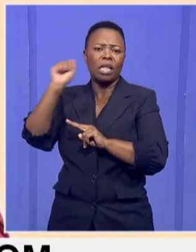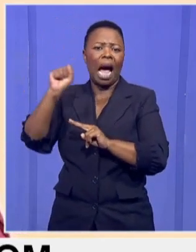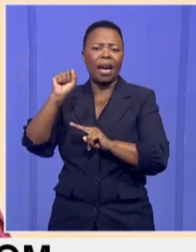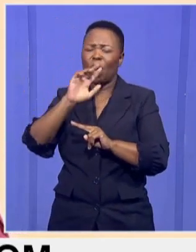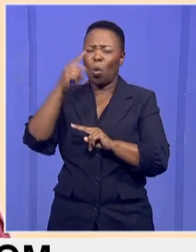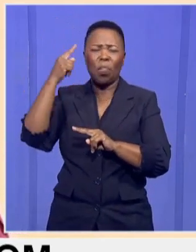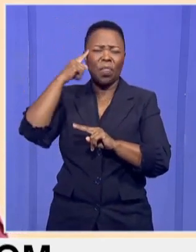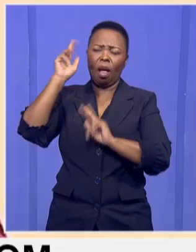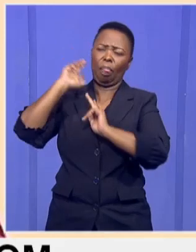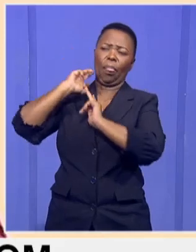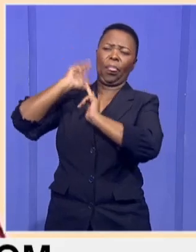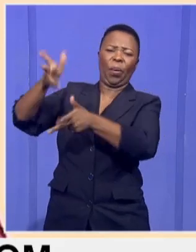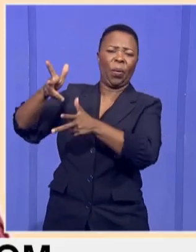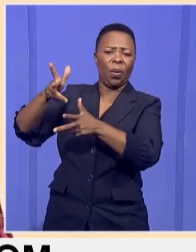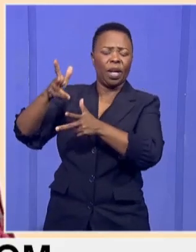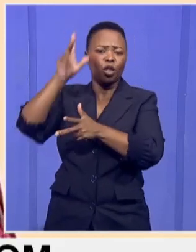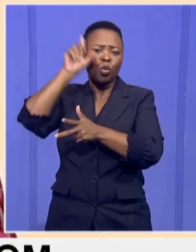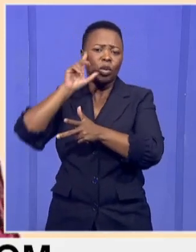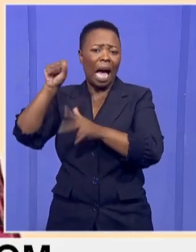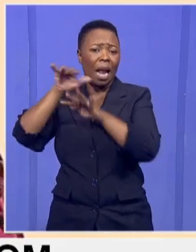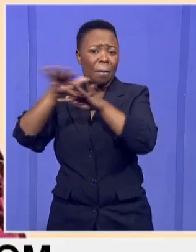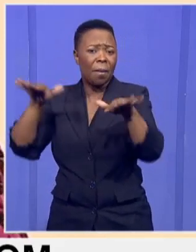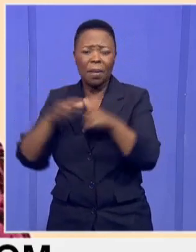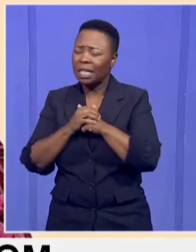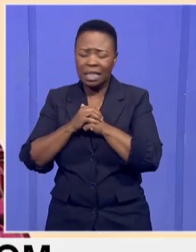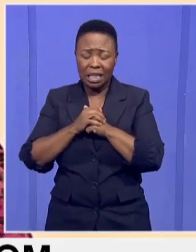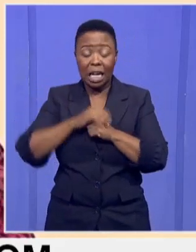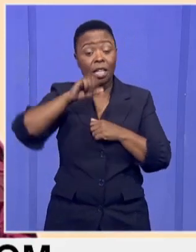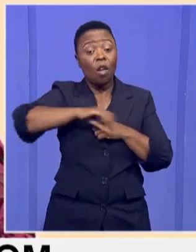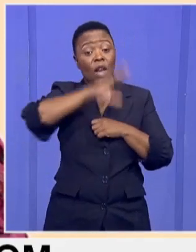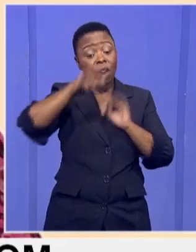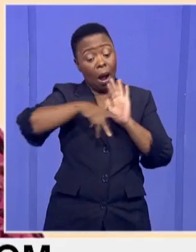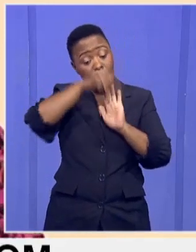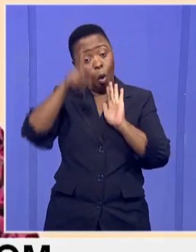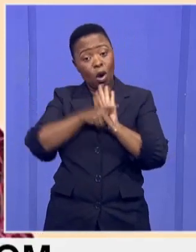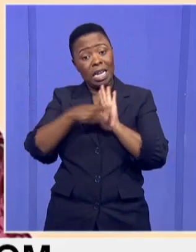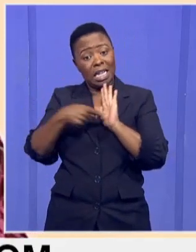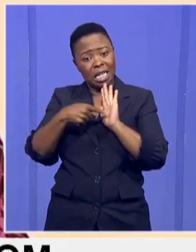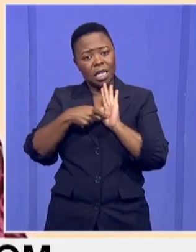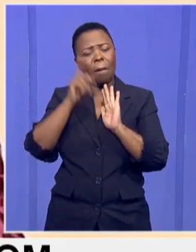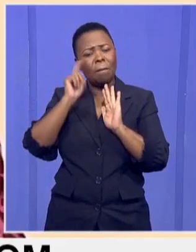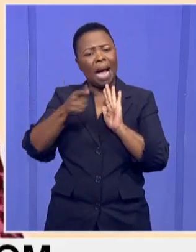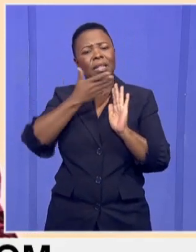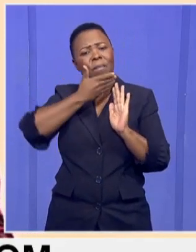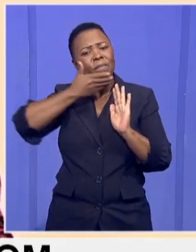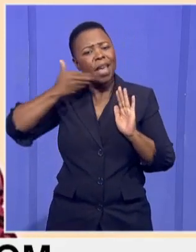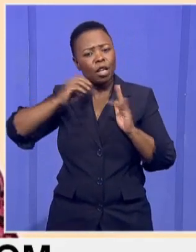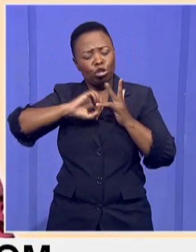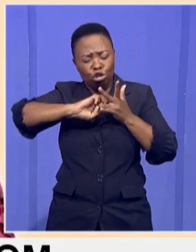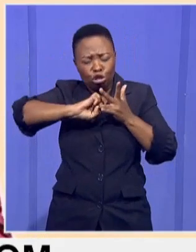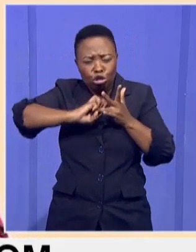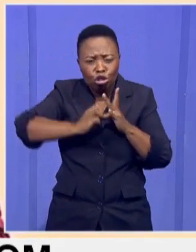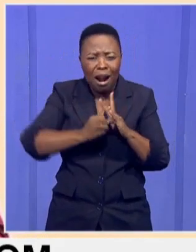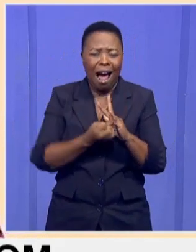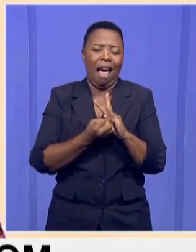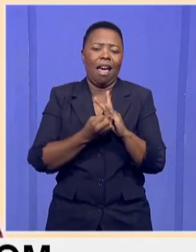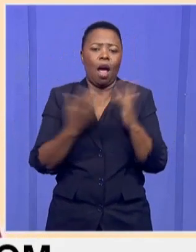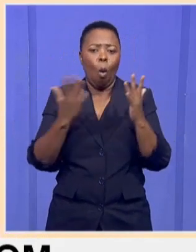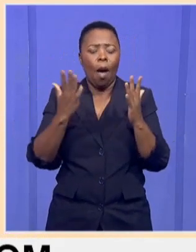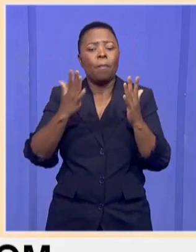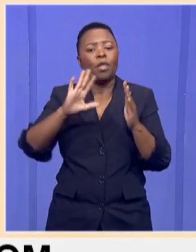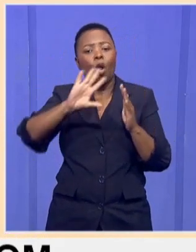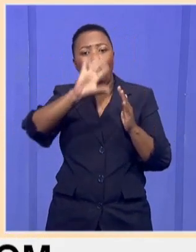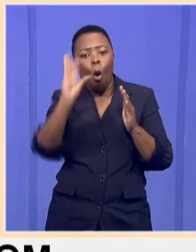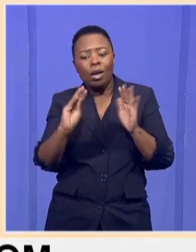Sudan. It is South Africa's policy that we must try wherever we can on our continent to silence